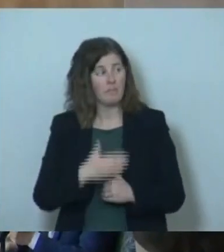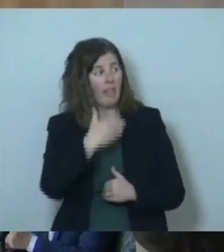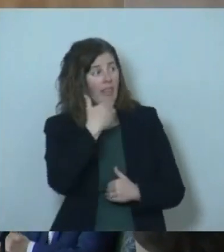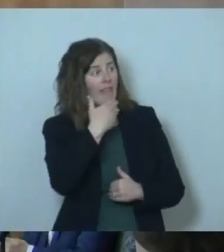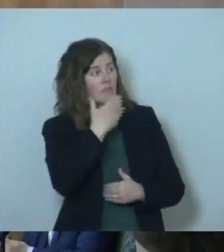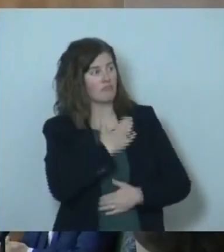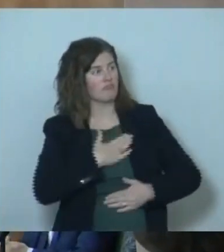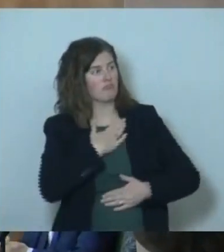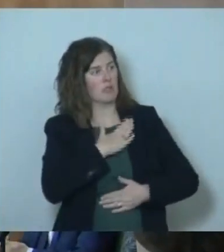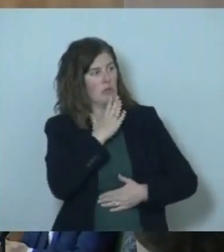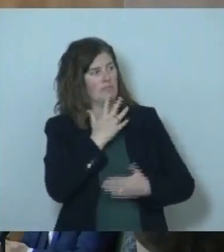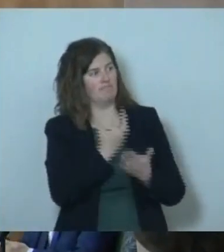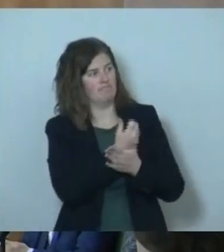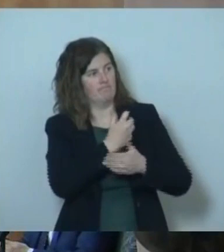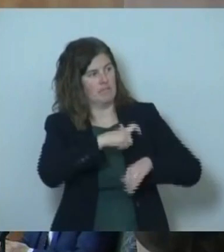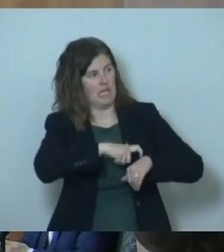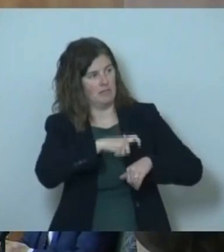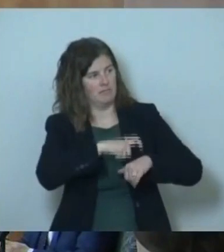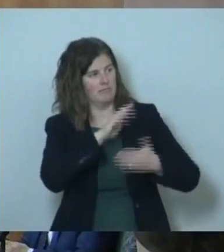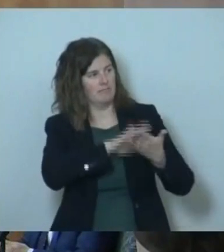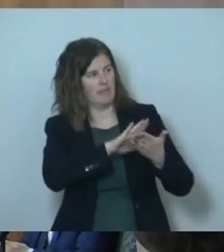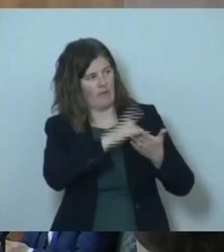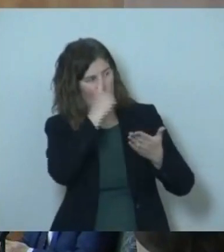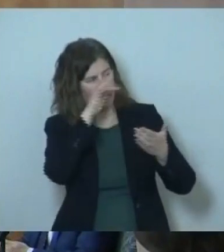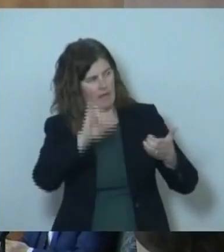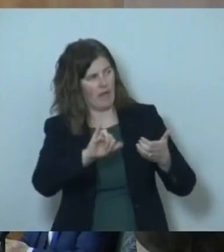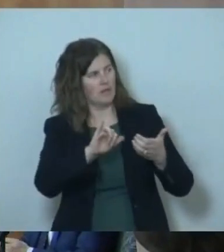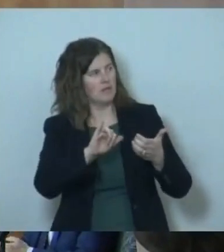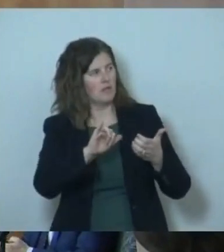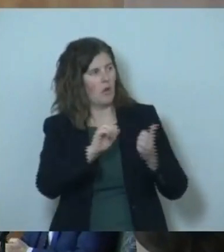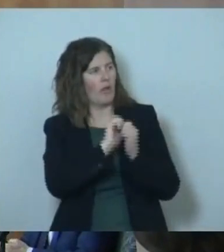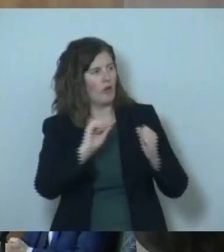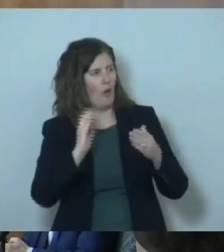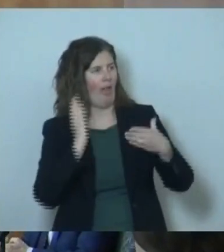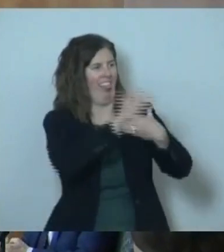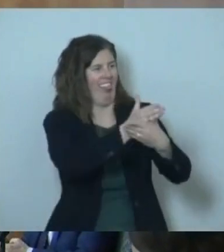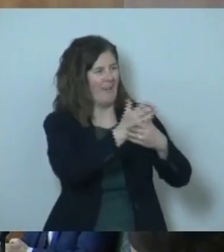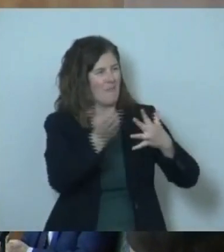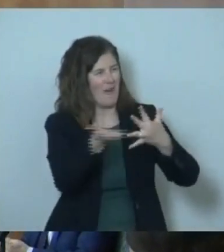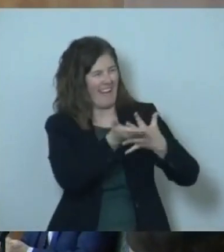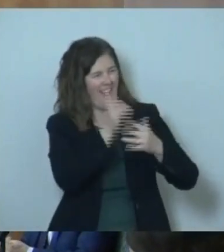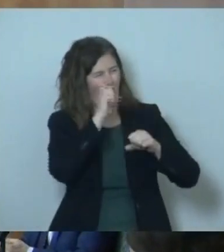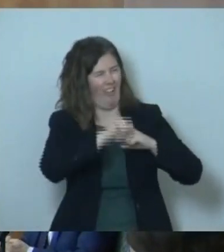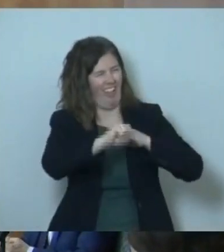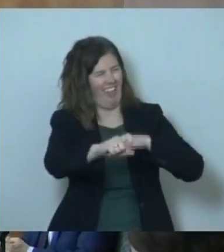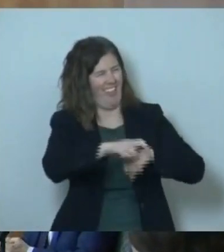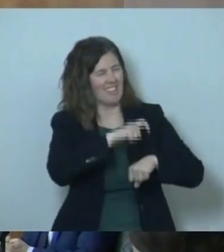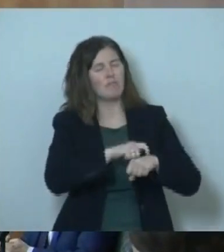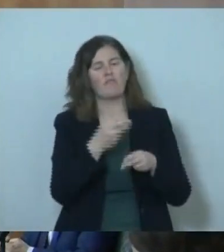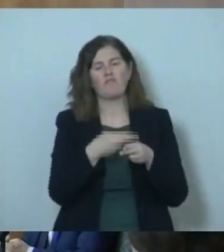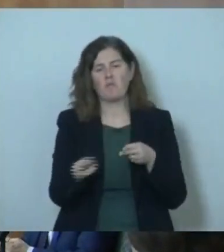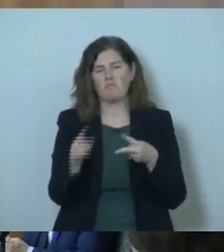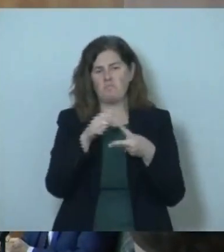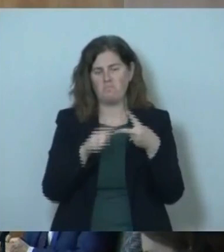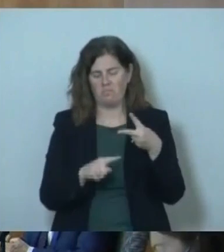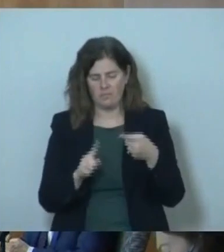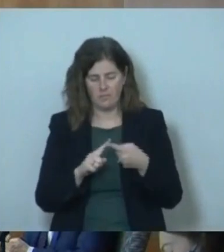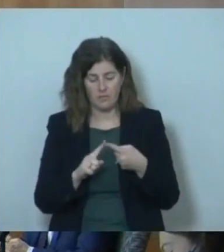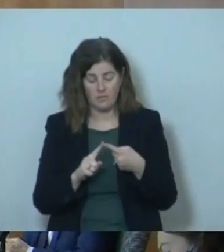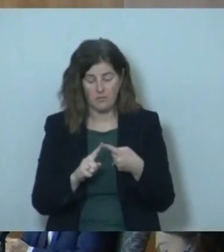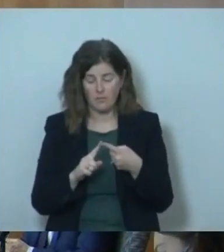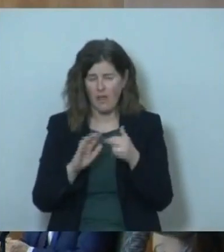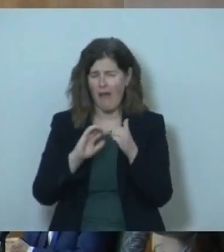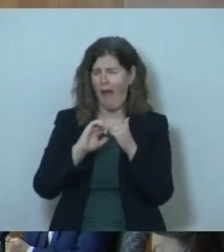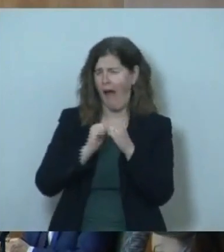I appreciate you doing this and applaud you for doing it without an intermission. I know it gets long. couple of quick ones. One is how and